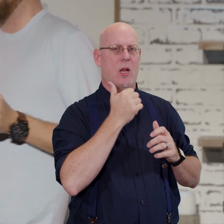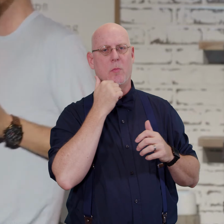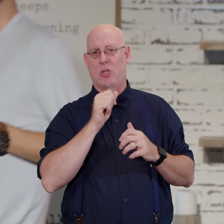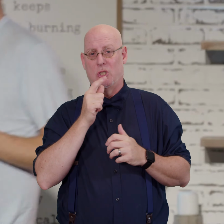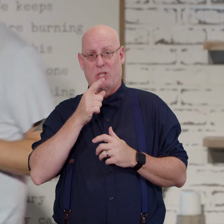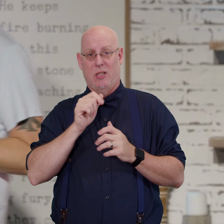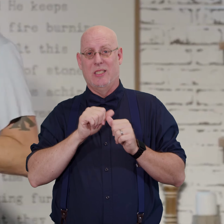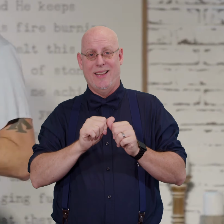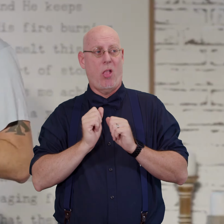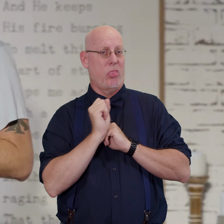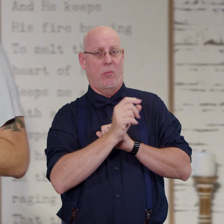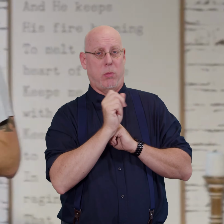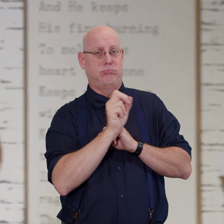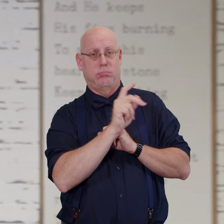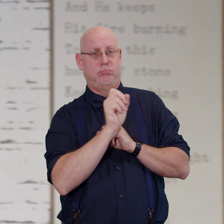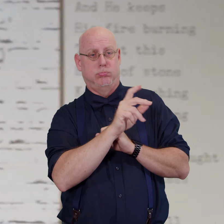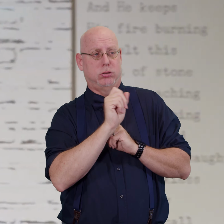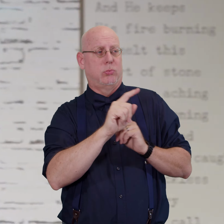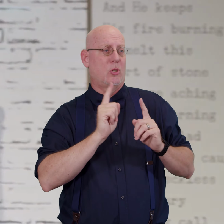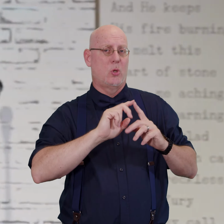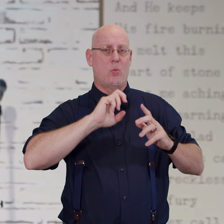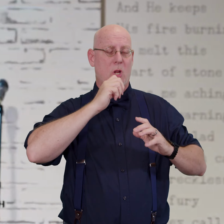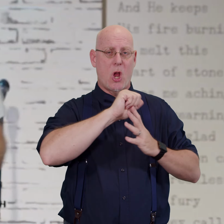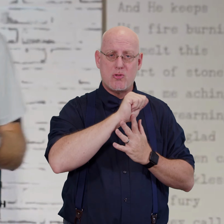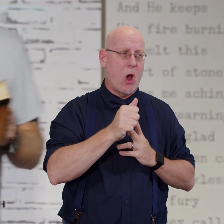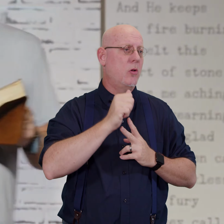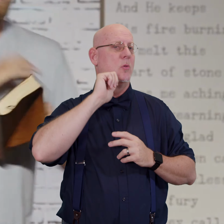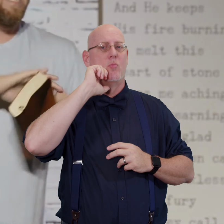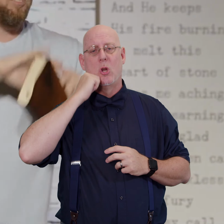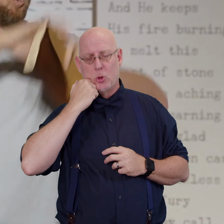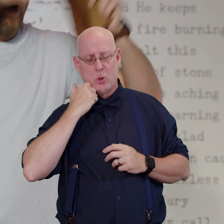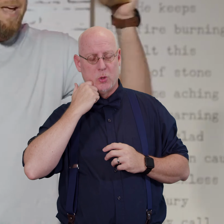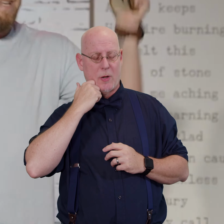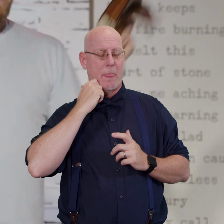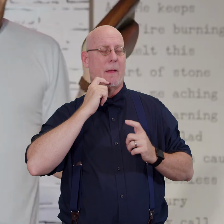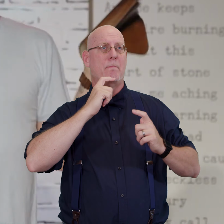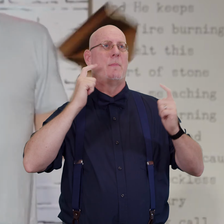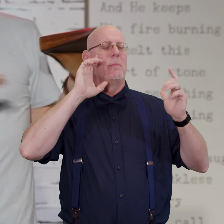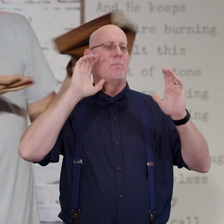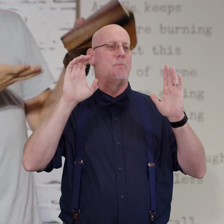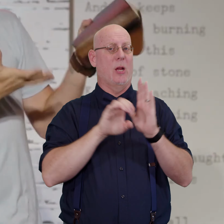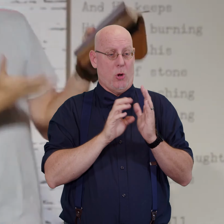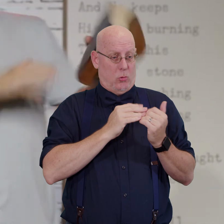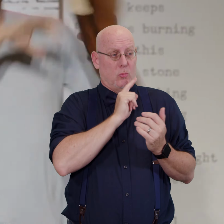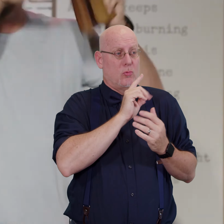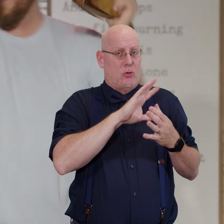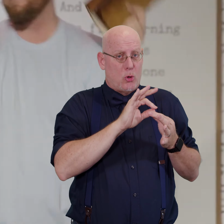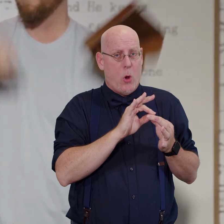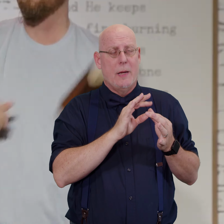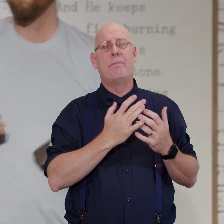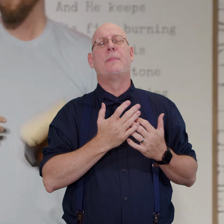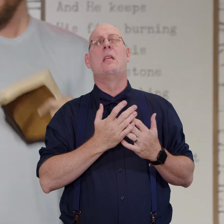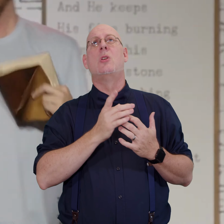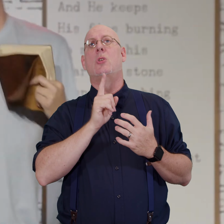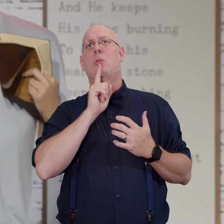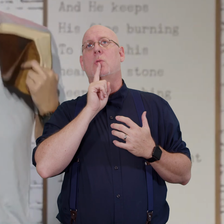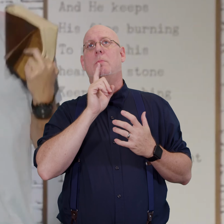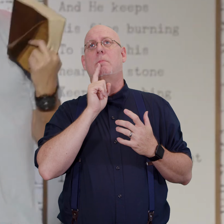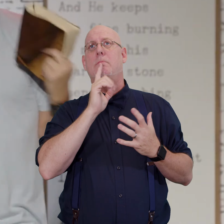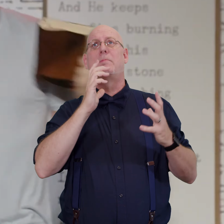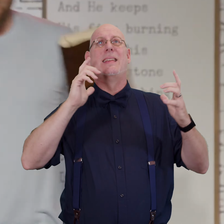run back again and again into her adultery, into her prostitution. And it is this grand analogy, even though it's a true story, it's this grand analogy